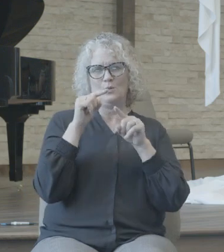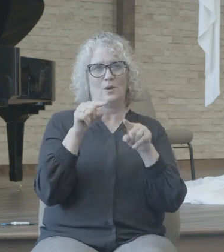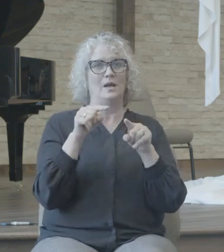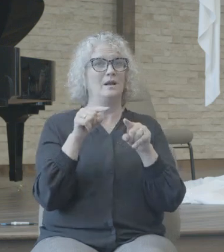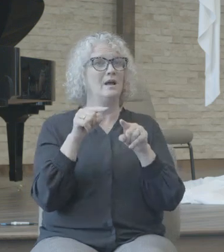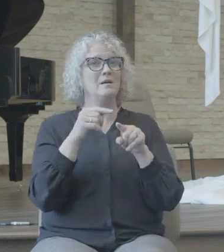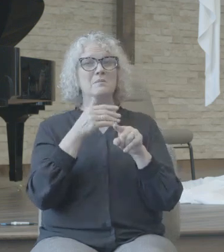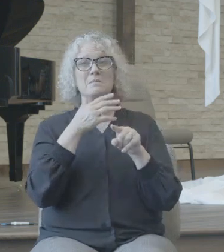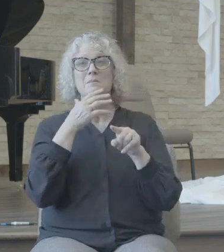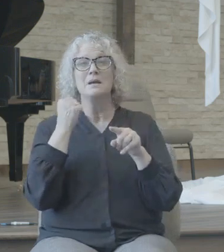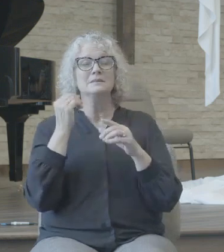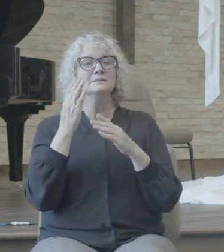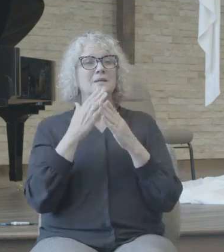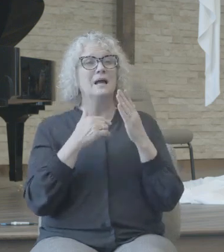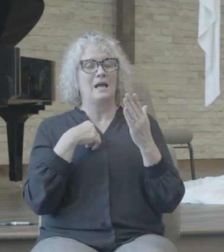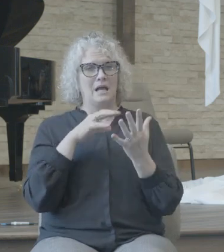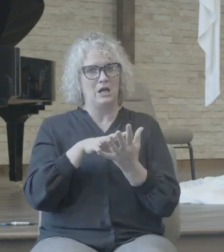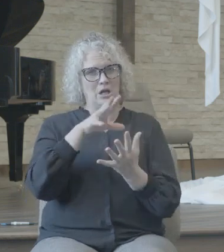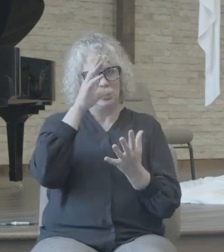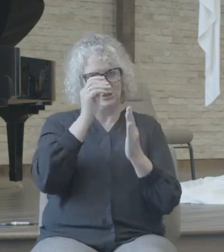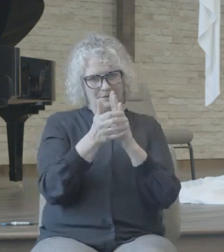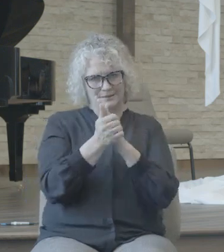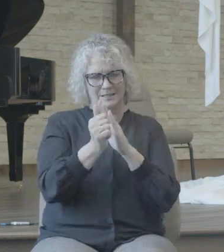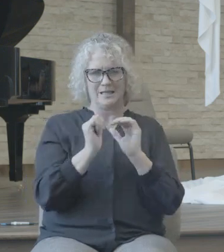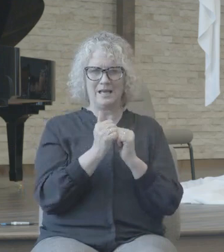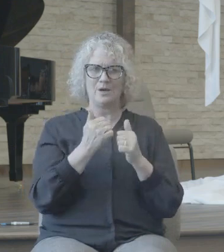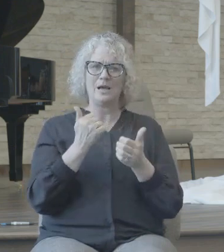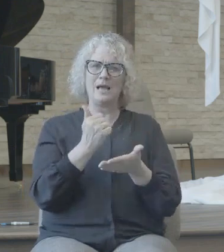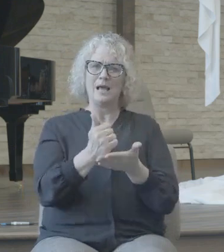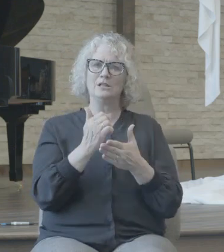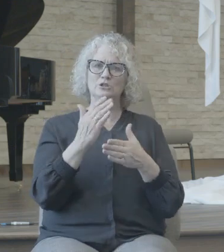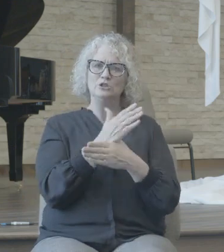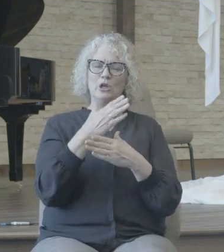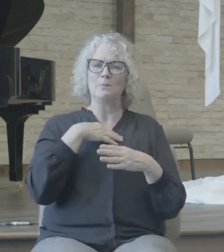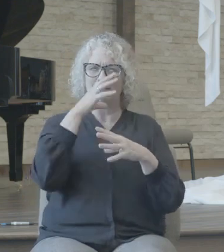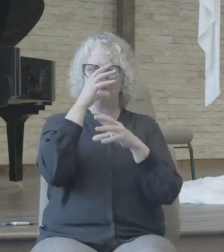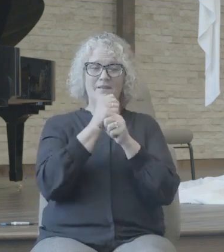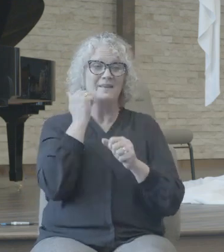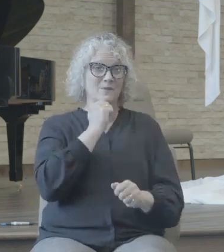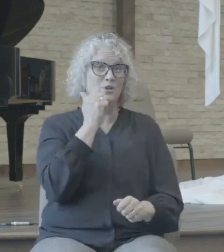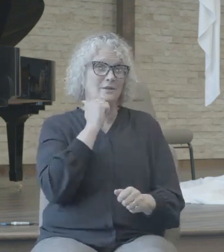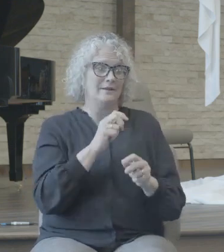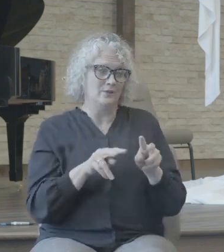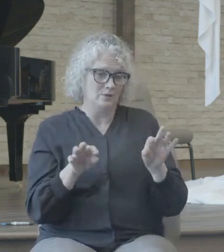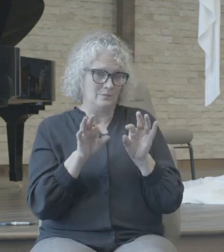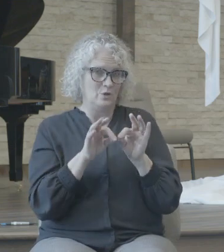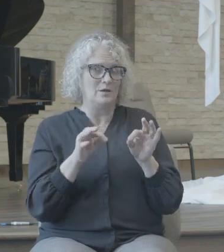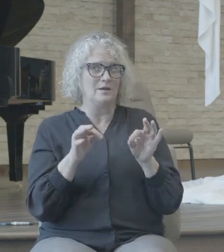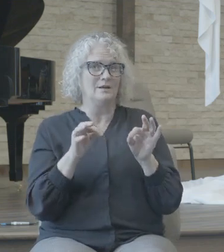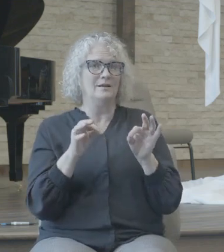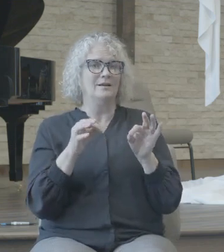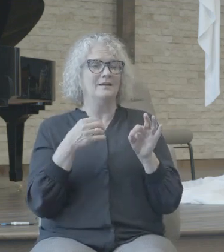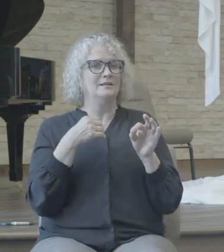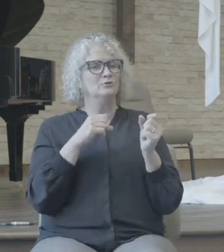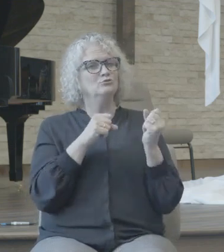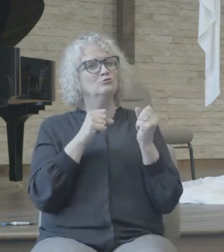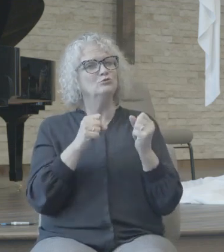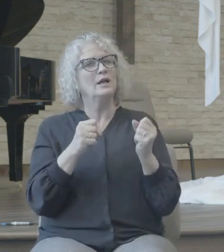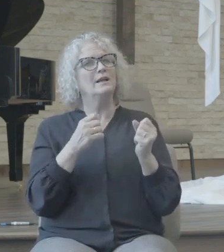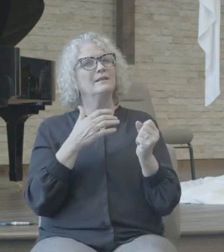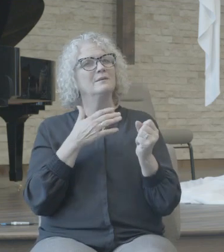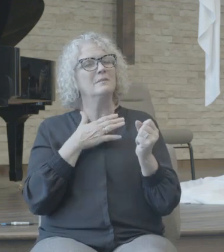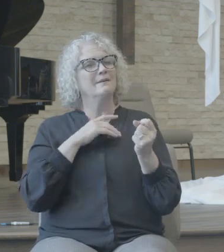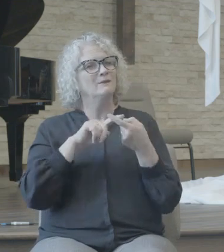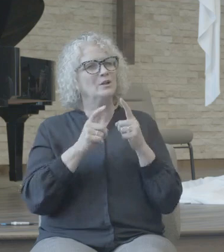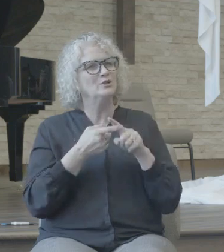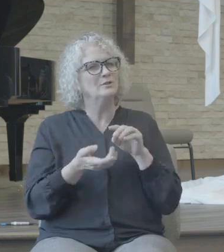I got to learn skills to help me share my faith every day, which is really important. And also I strengthened a lot of the friendships that I had, and I